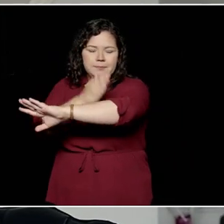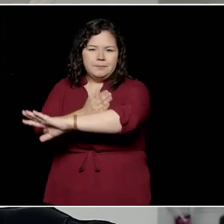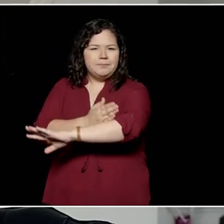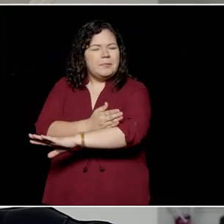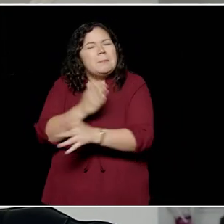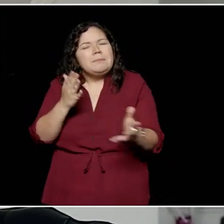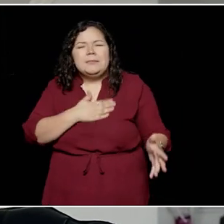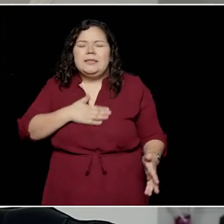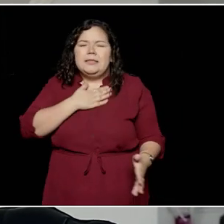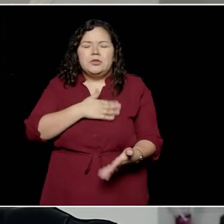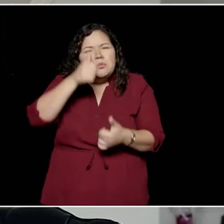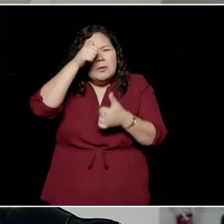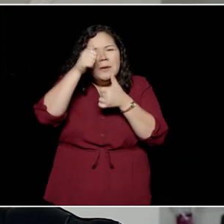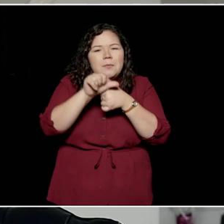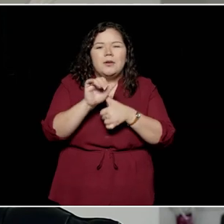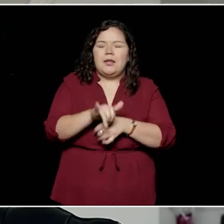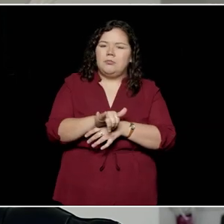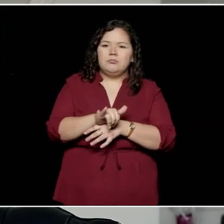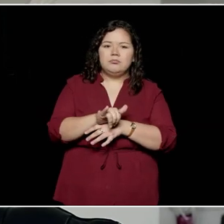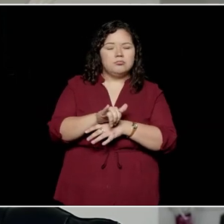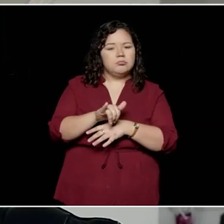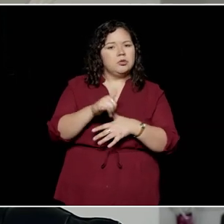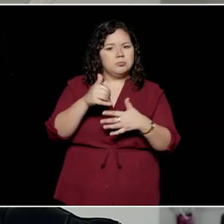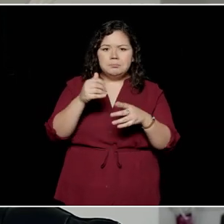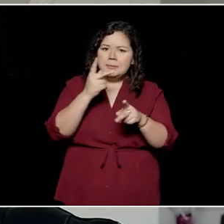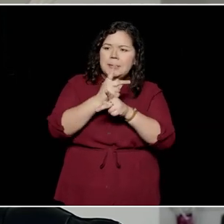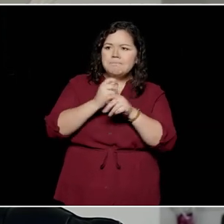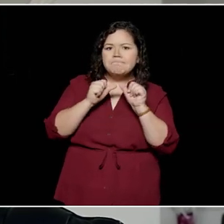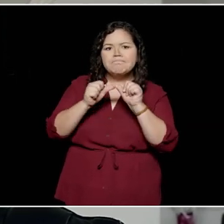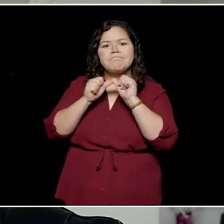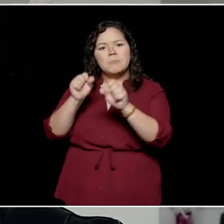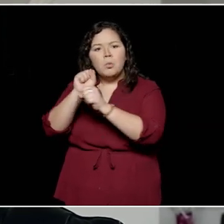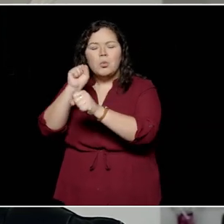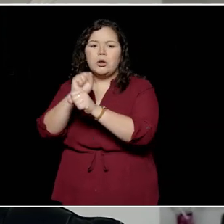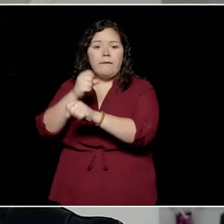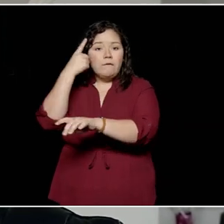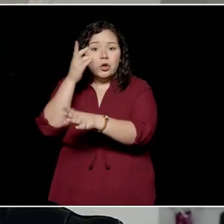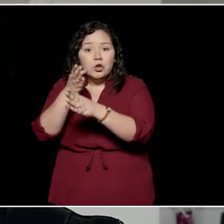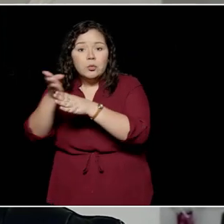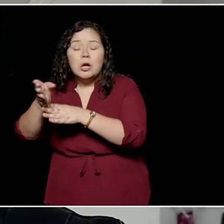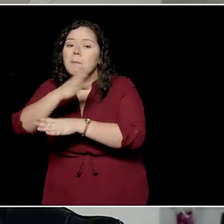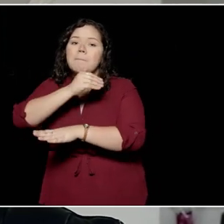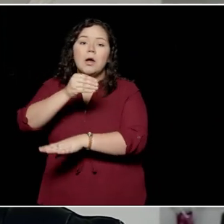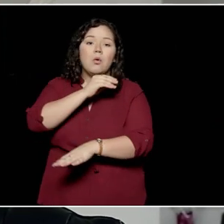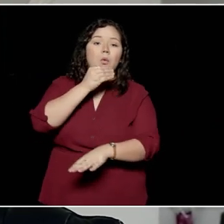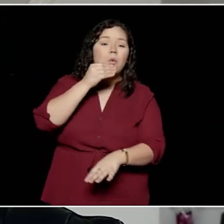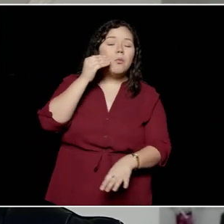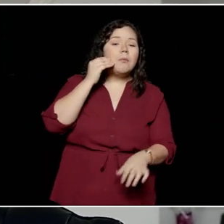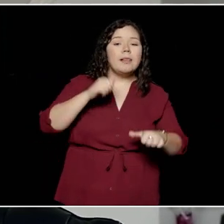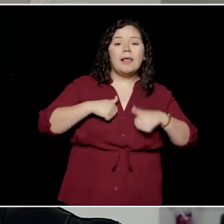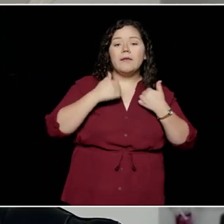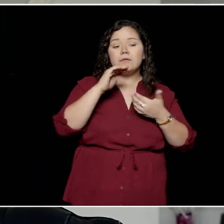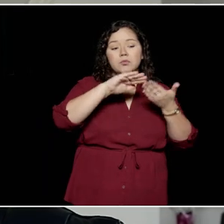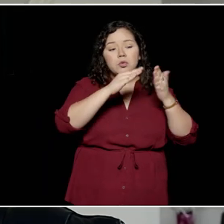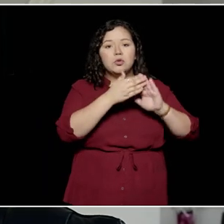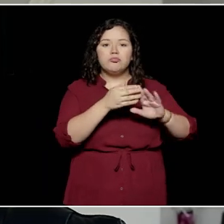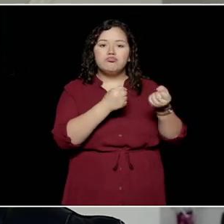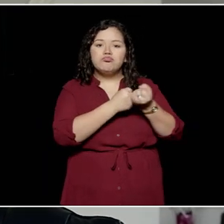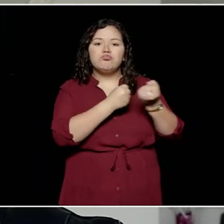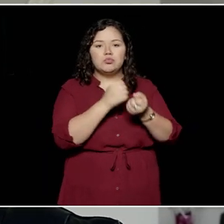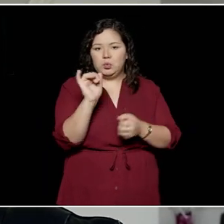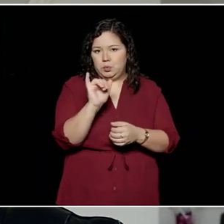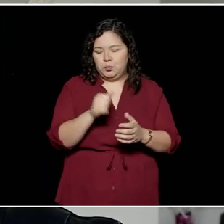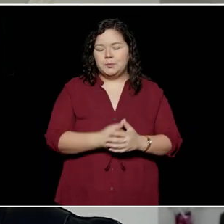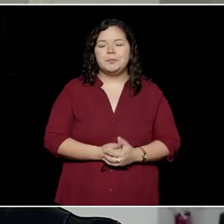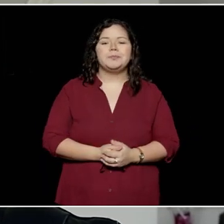society. I encourage you to take this to heart and to have ambition not just for your career, but for your whole life and